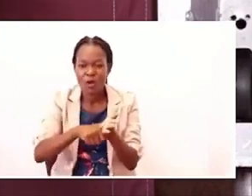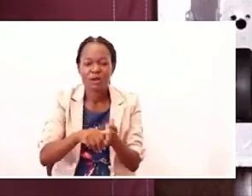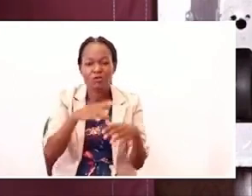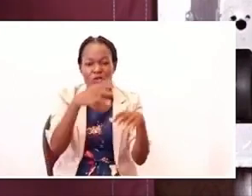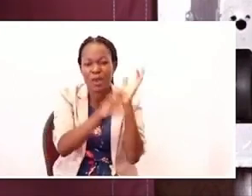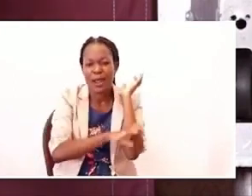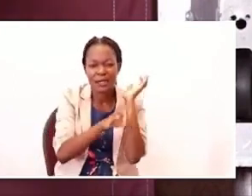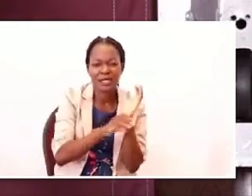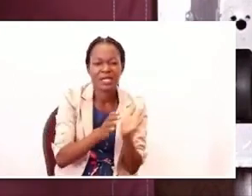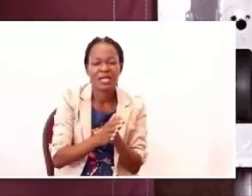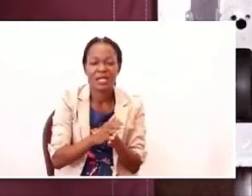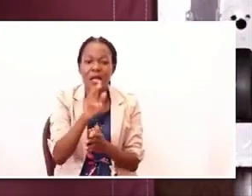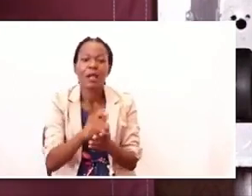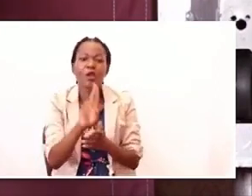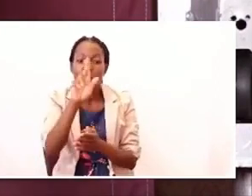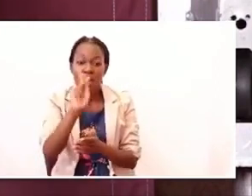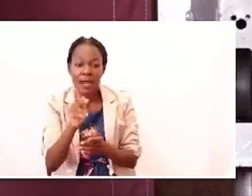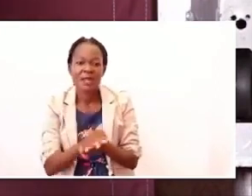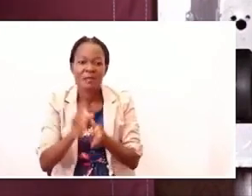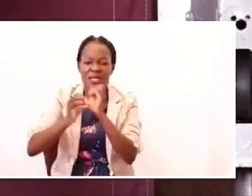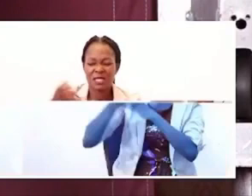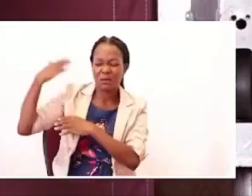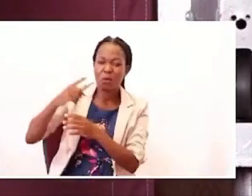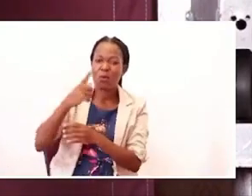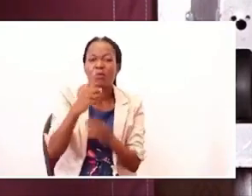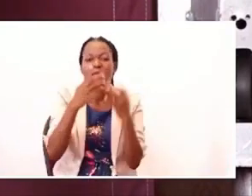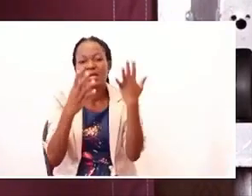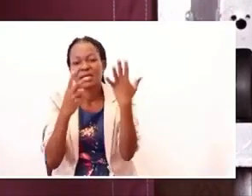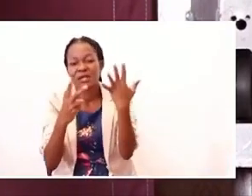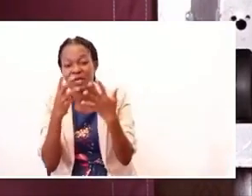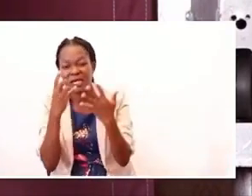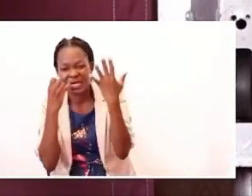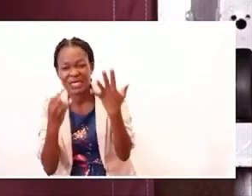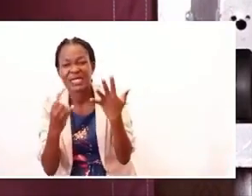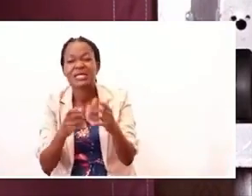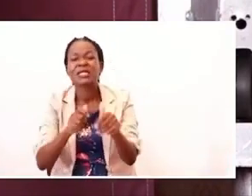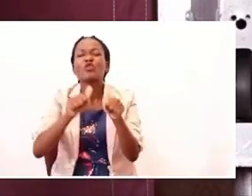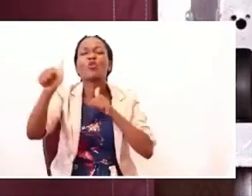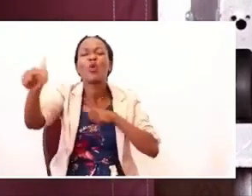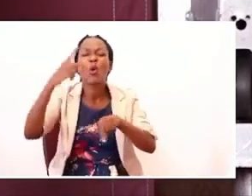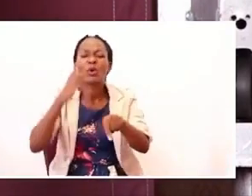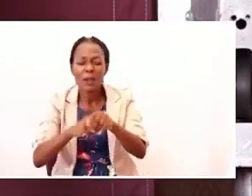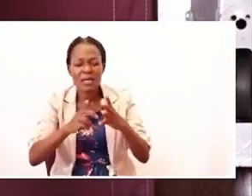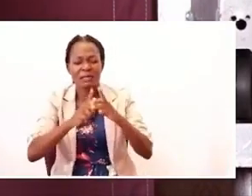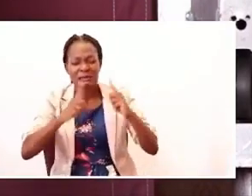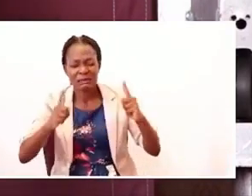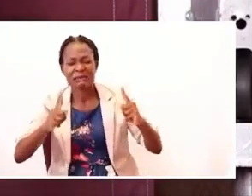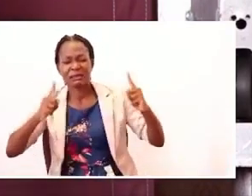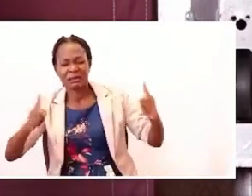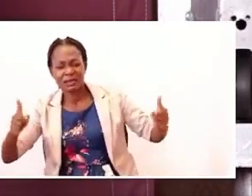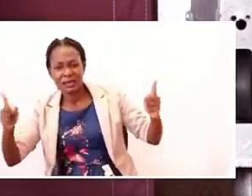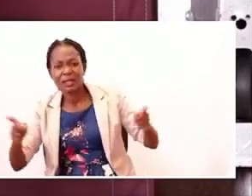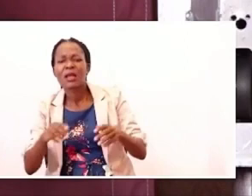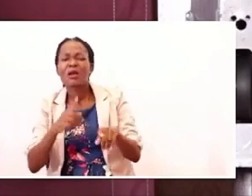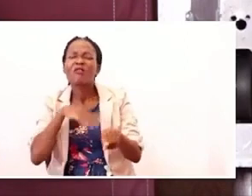in 1976 was the last loan that it had ever extended in that period until Ireland